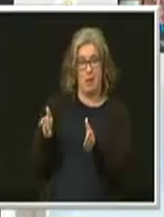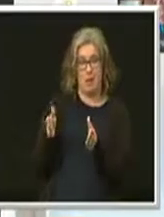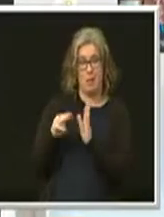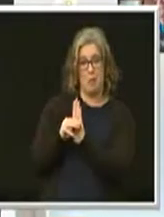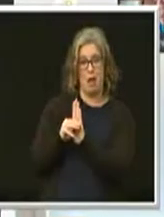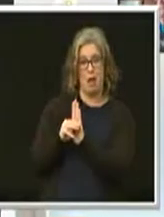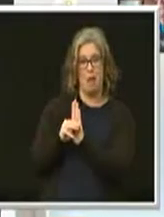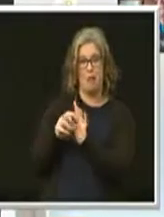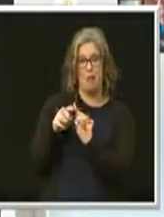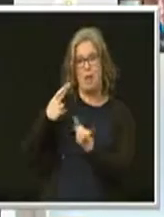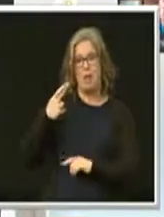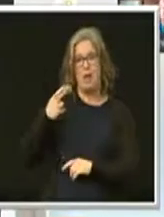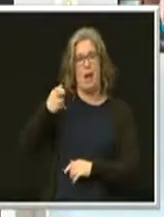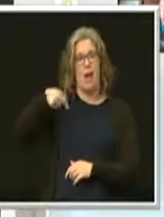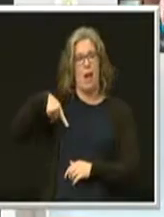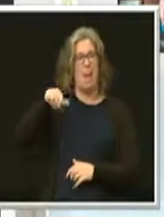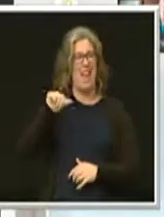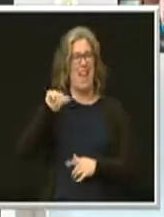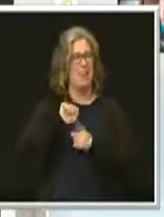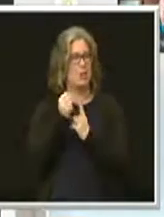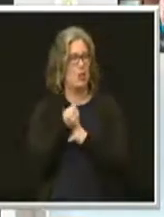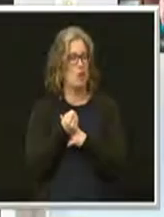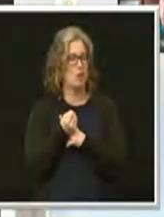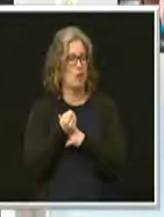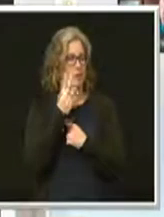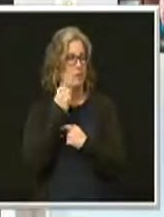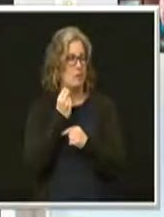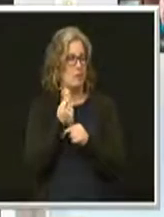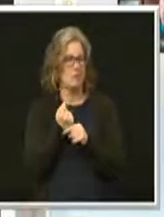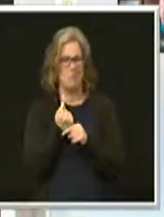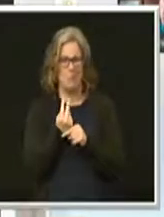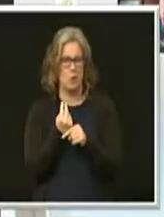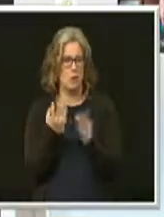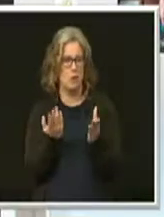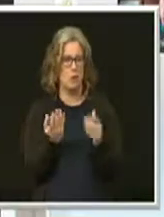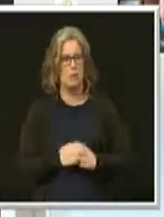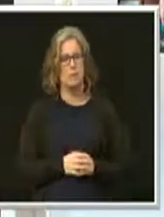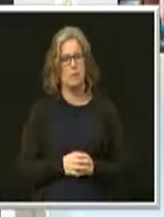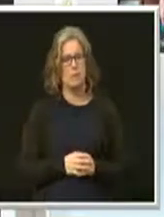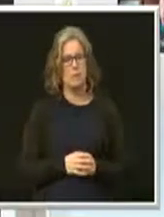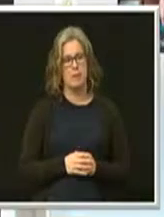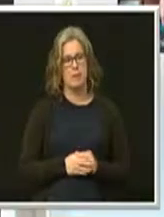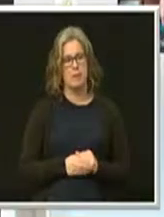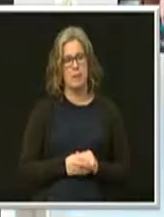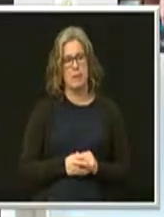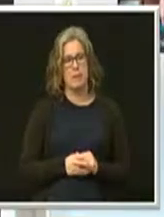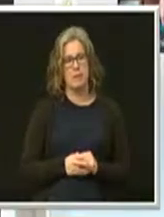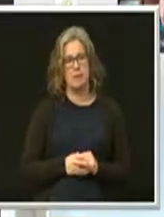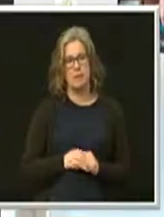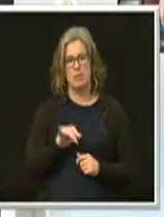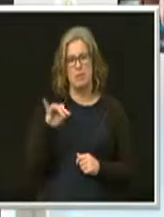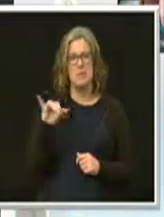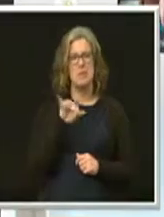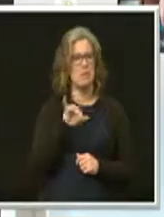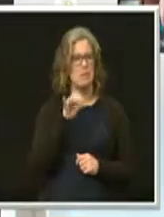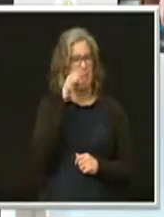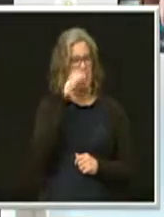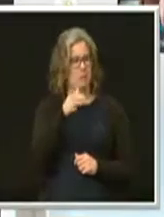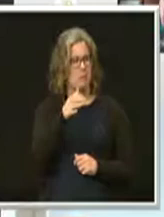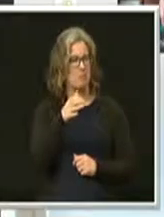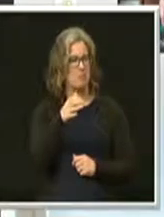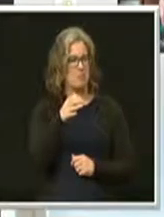modeled it after the Hep A situation that we went through a couple of years ago here, that Unity and this center found